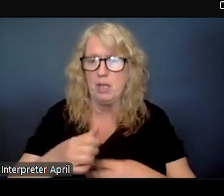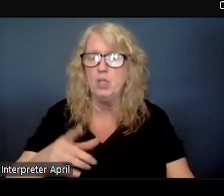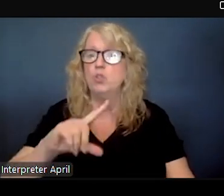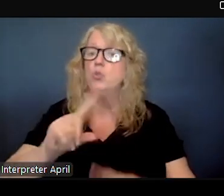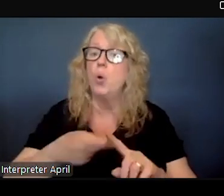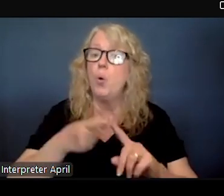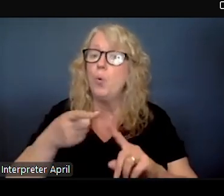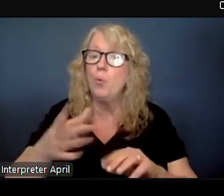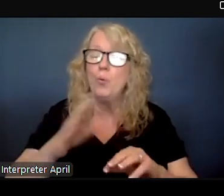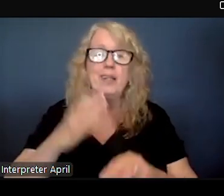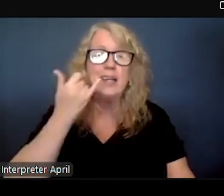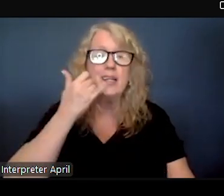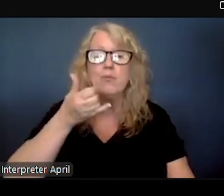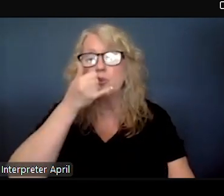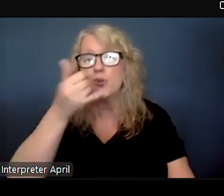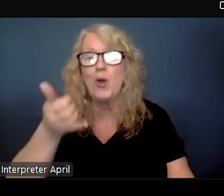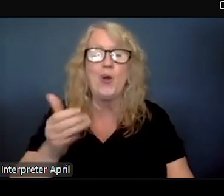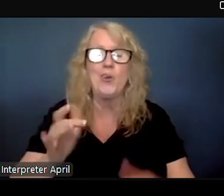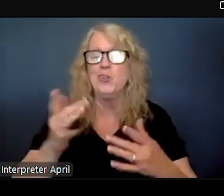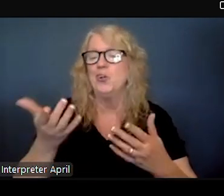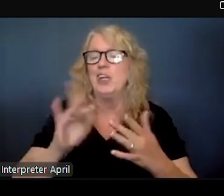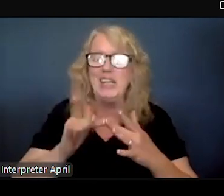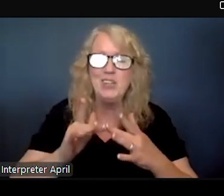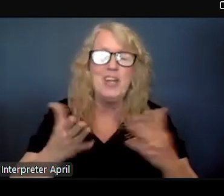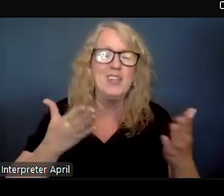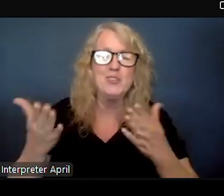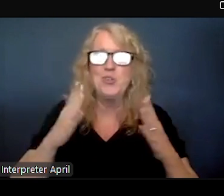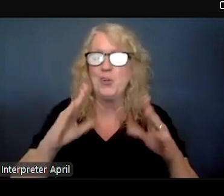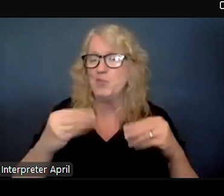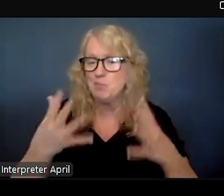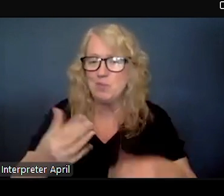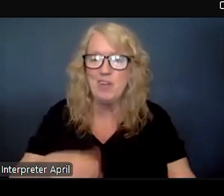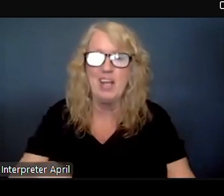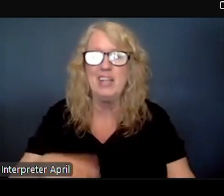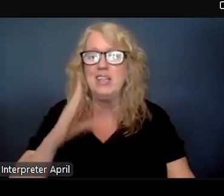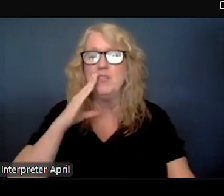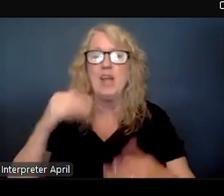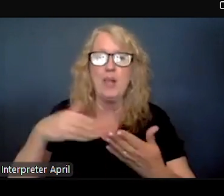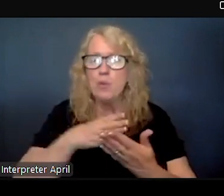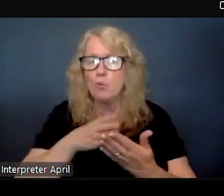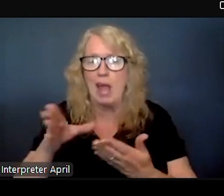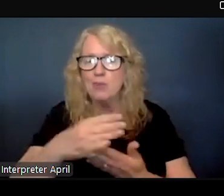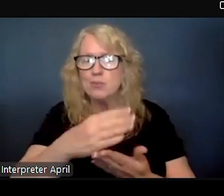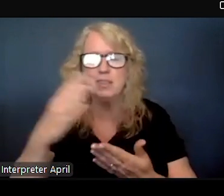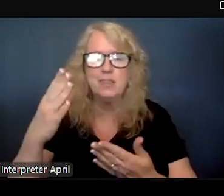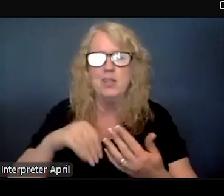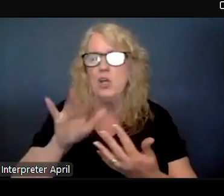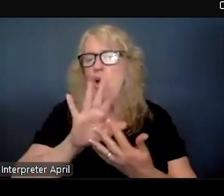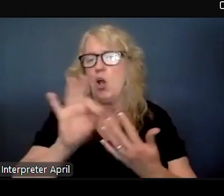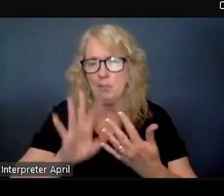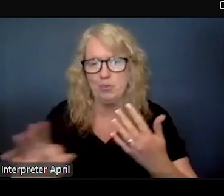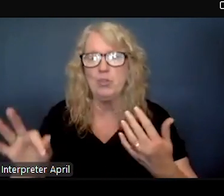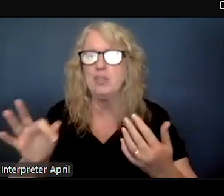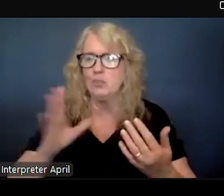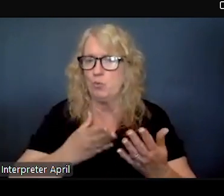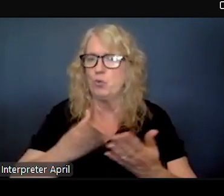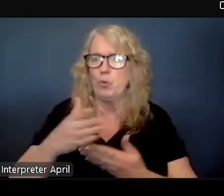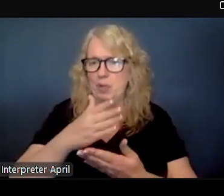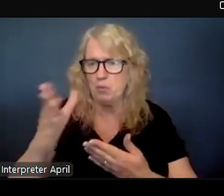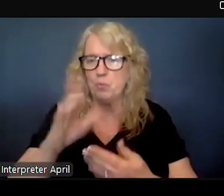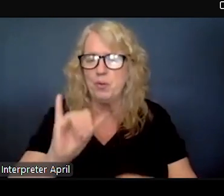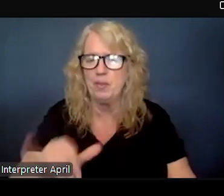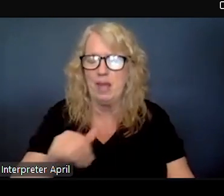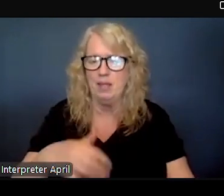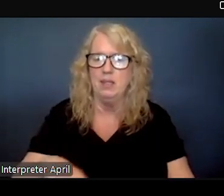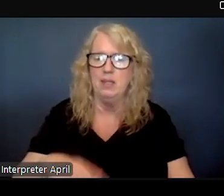you would be calling your internet service provider and things like this, a lot of the routing options are often powered through that fundamental